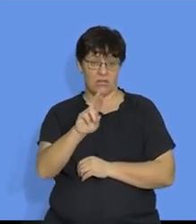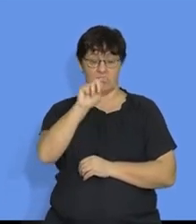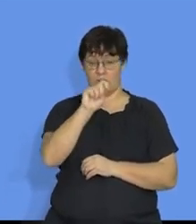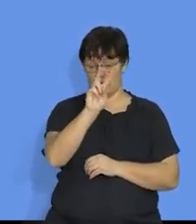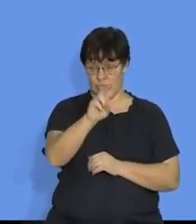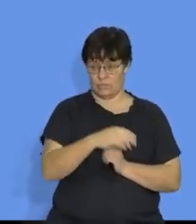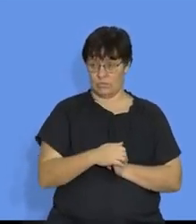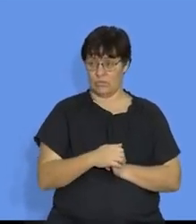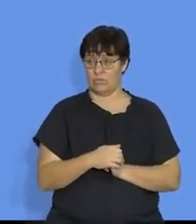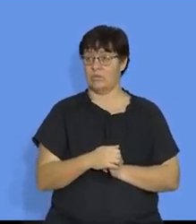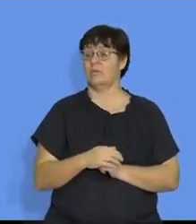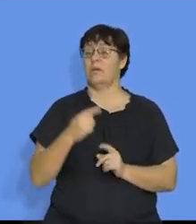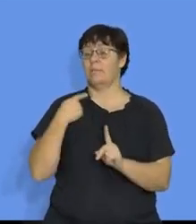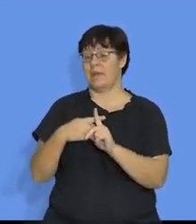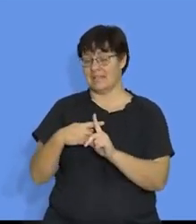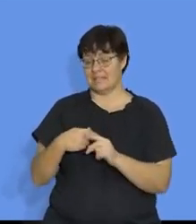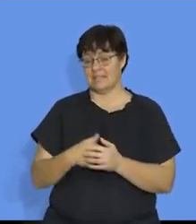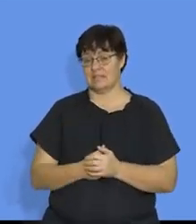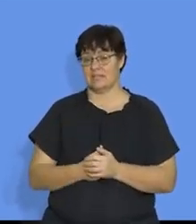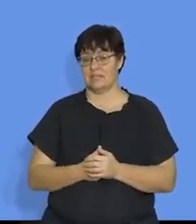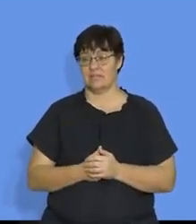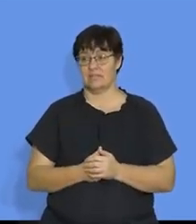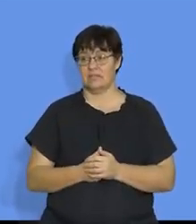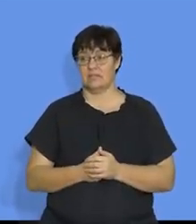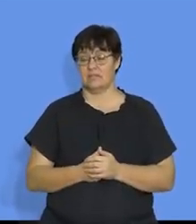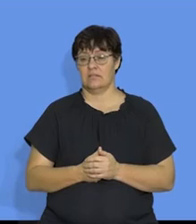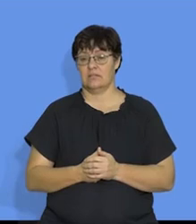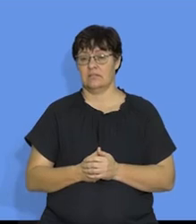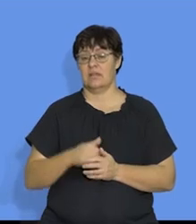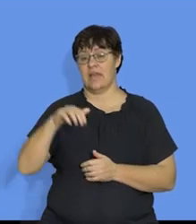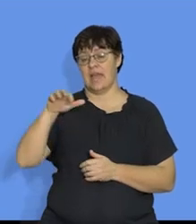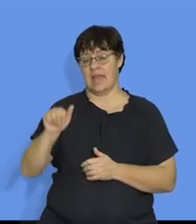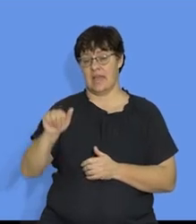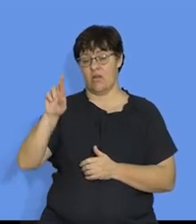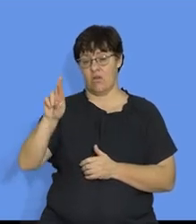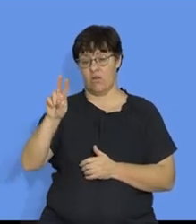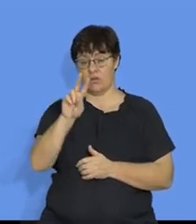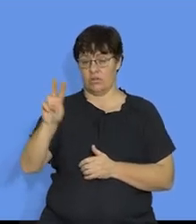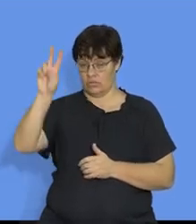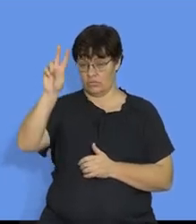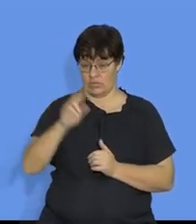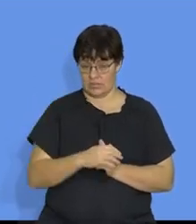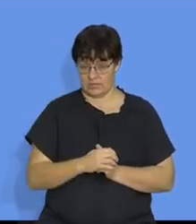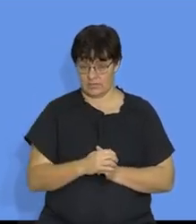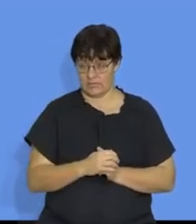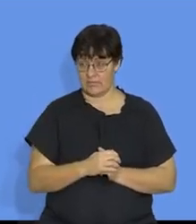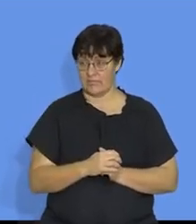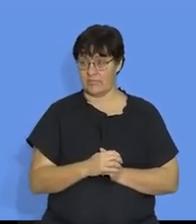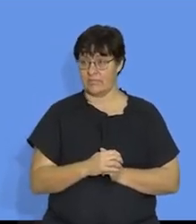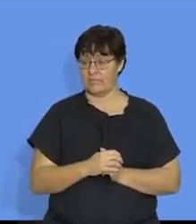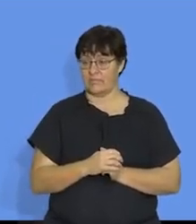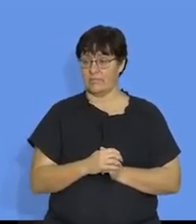term 2. This is going to be added to term 3, which is AR squared.